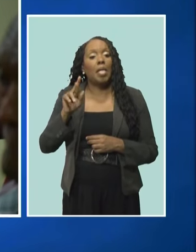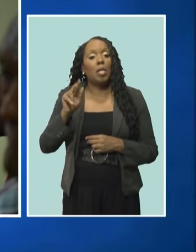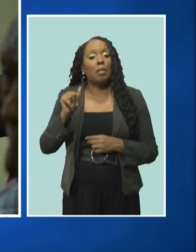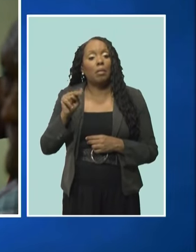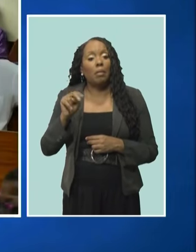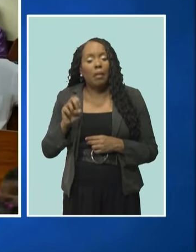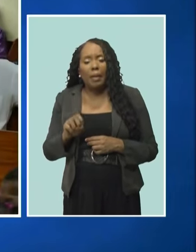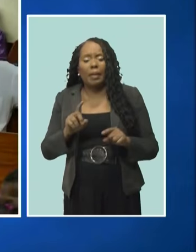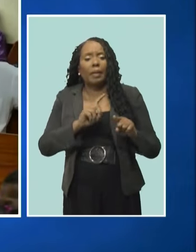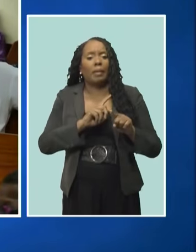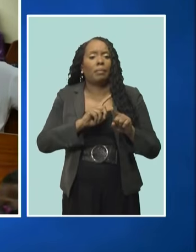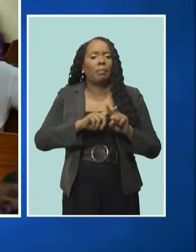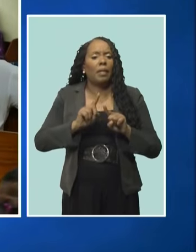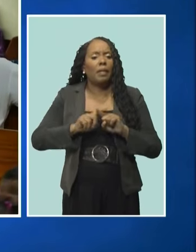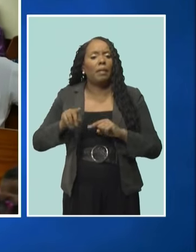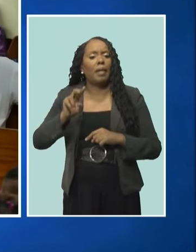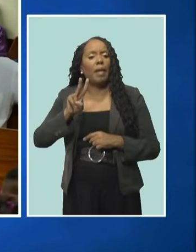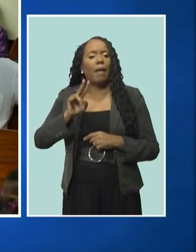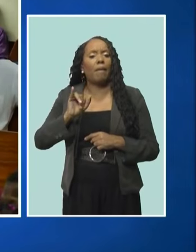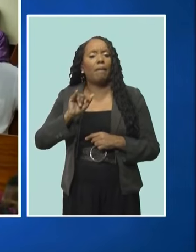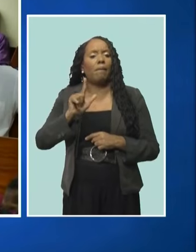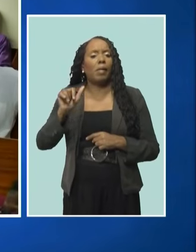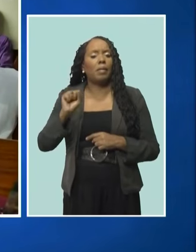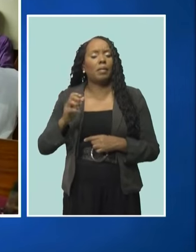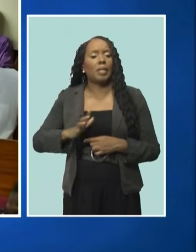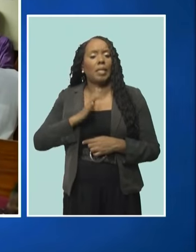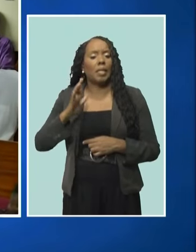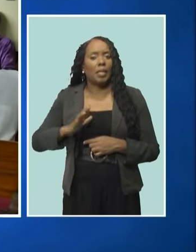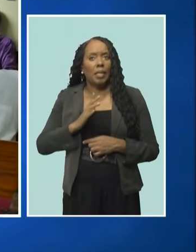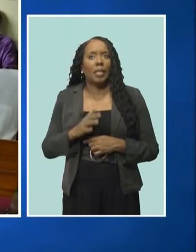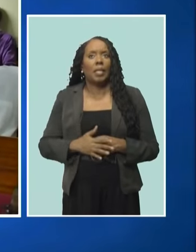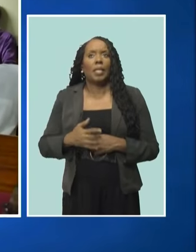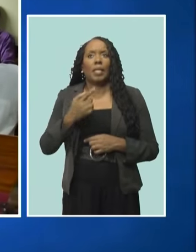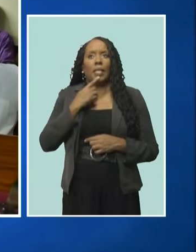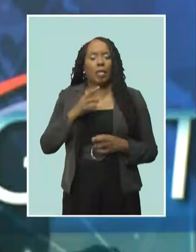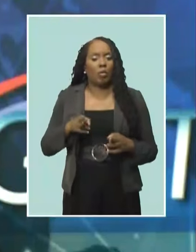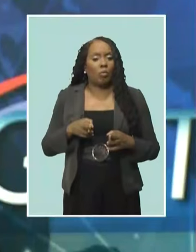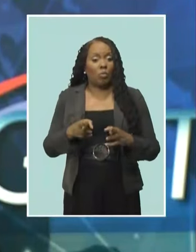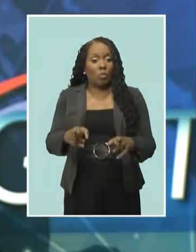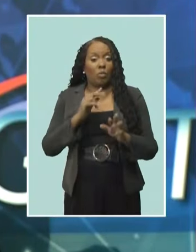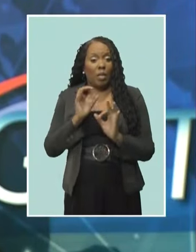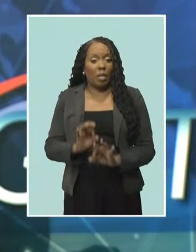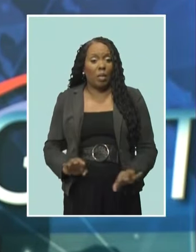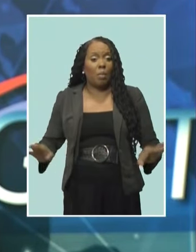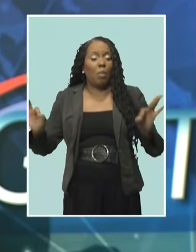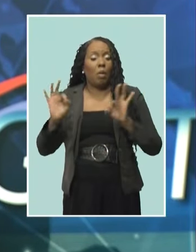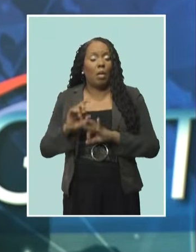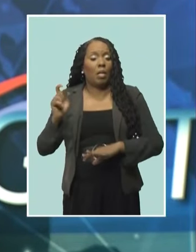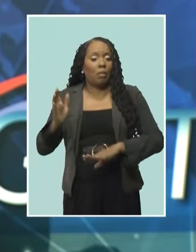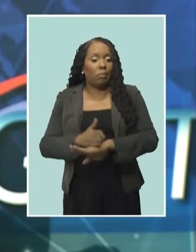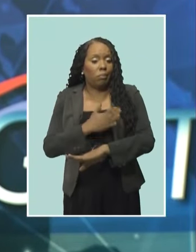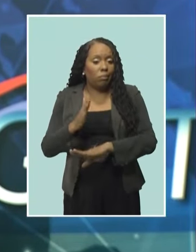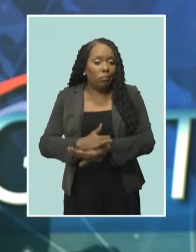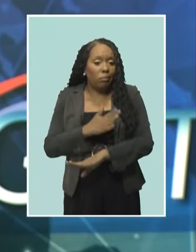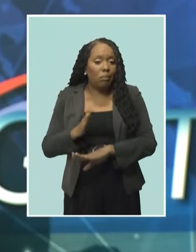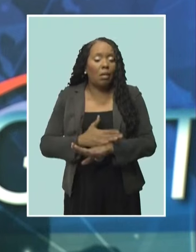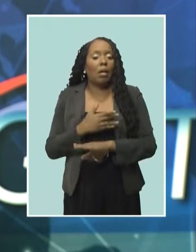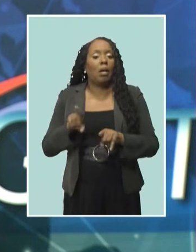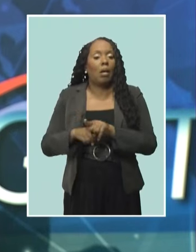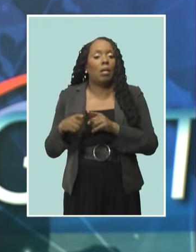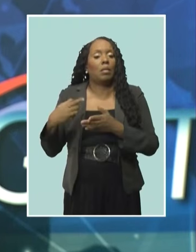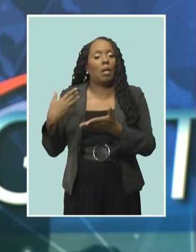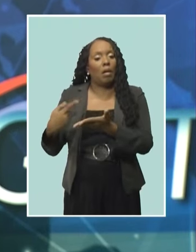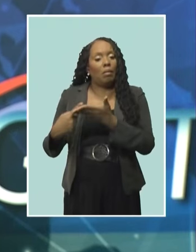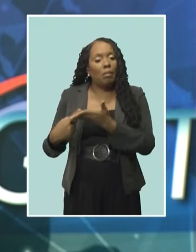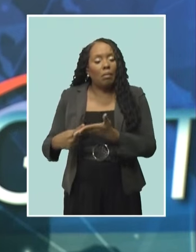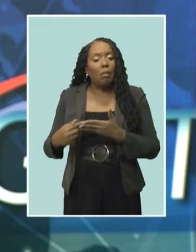heavily utilized. Mr. Weir therefore sees the road leading to it as important to the image of Barbados and has had conversations with the